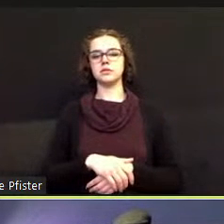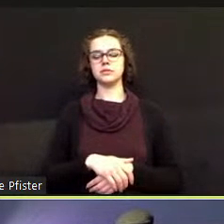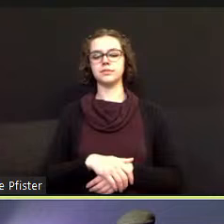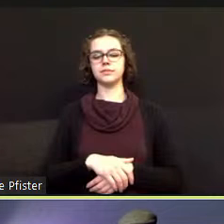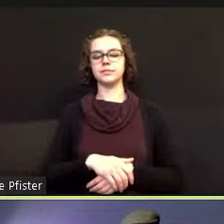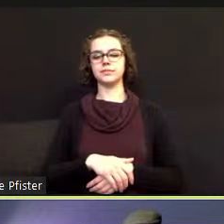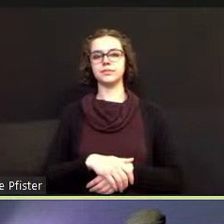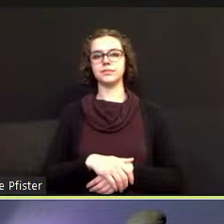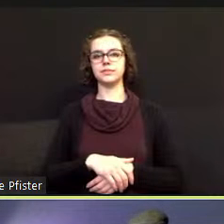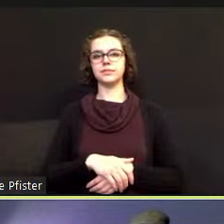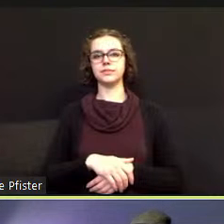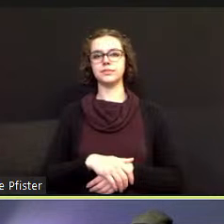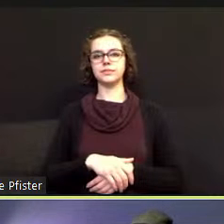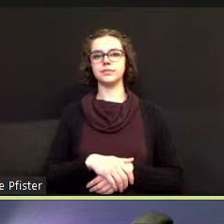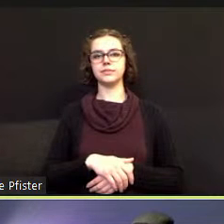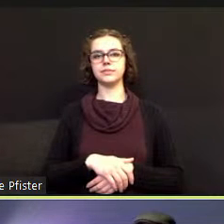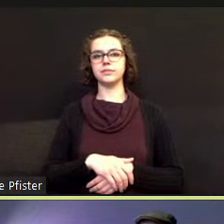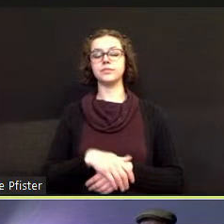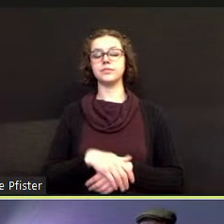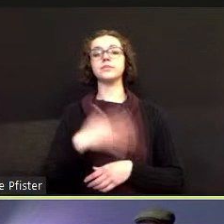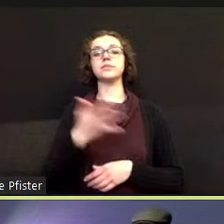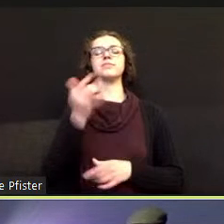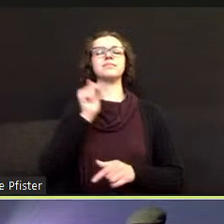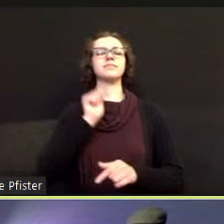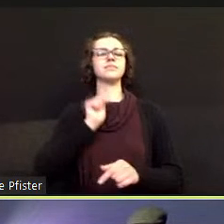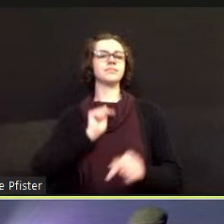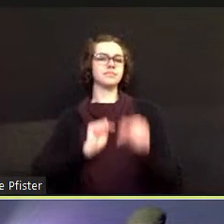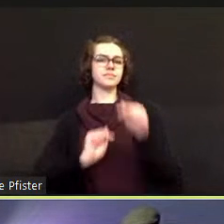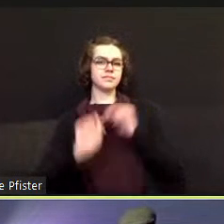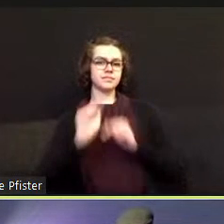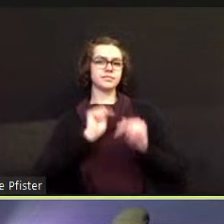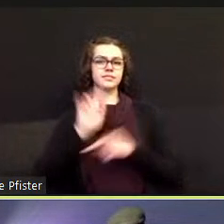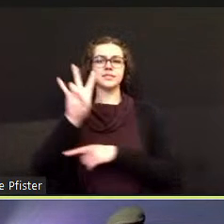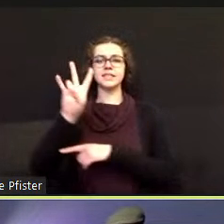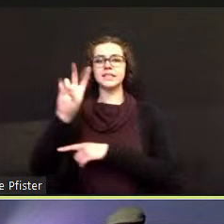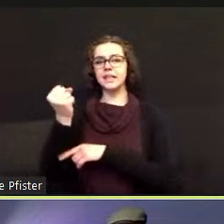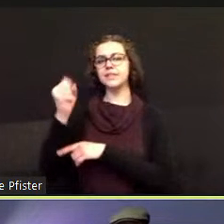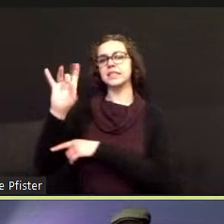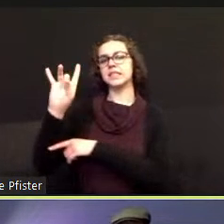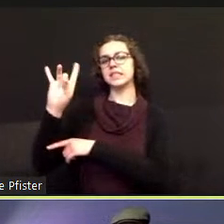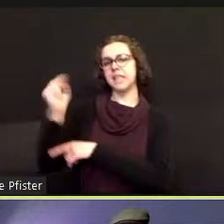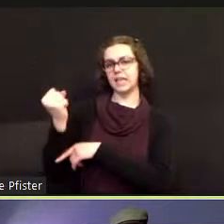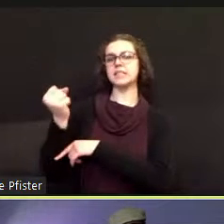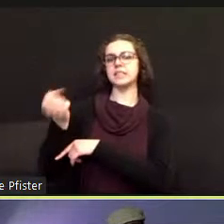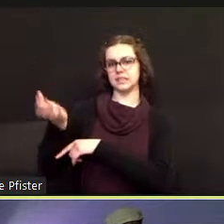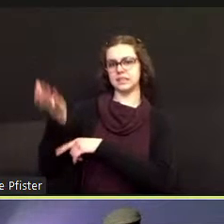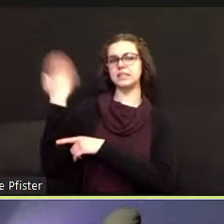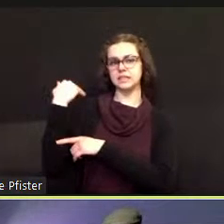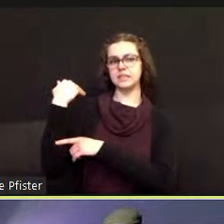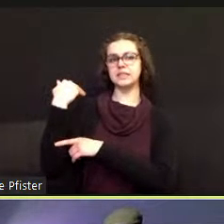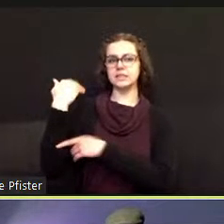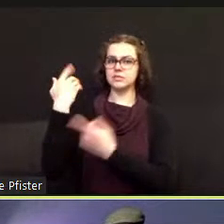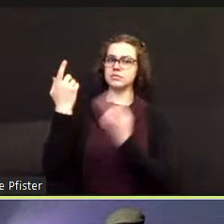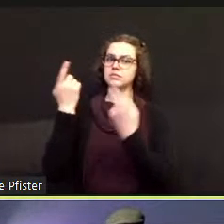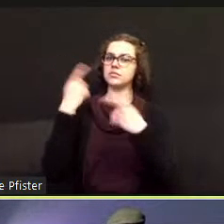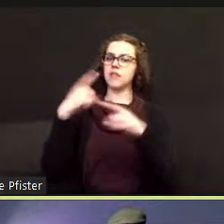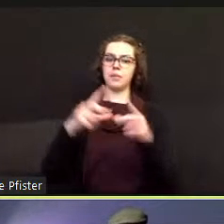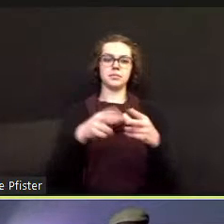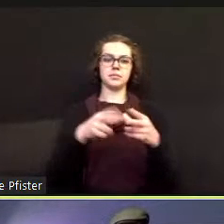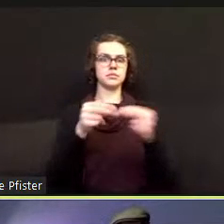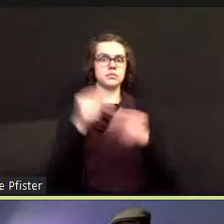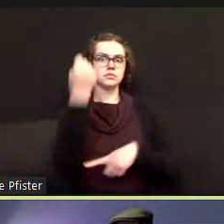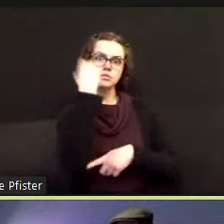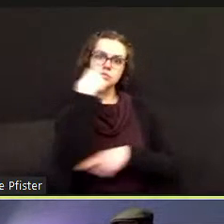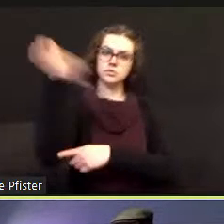So going back to the 70s and 80s, when we had the revolution in